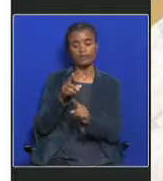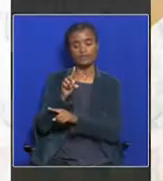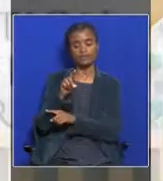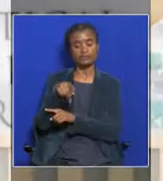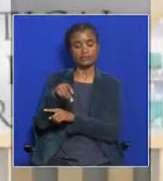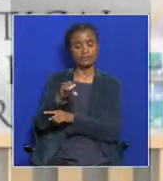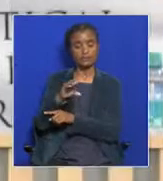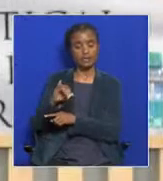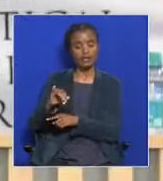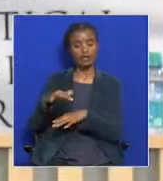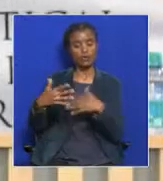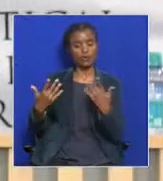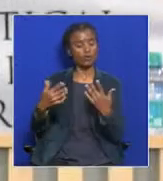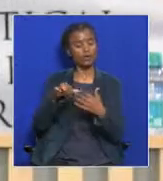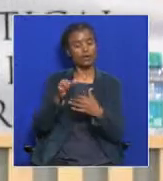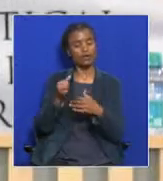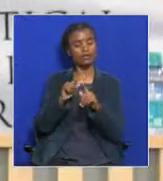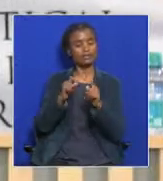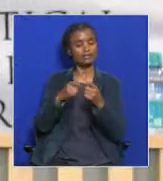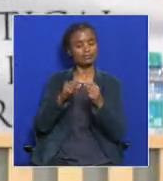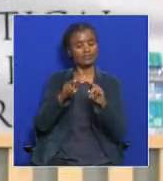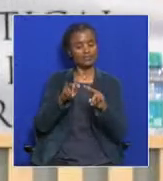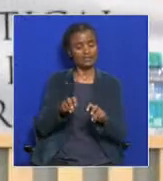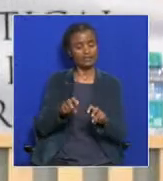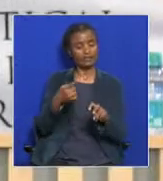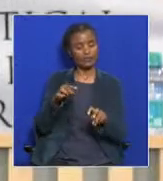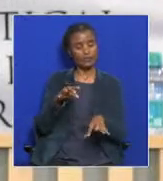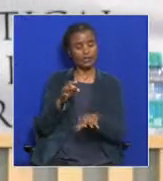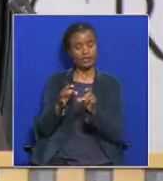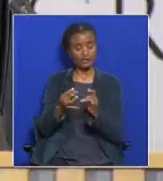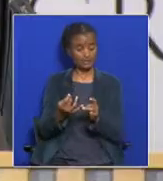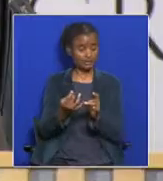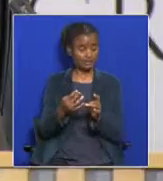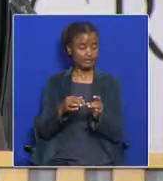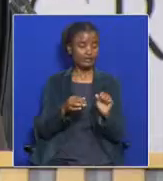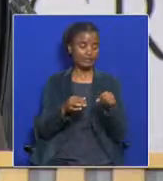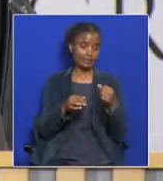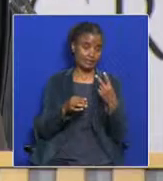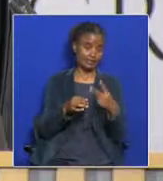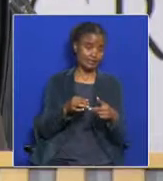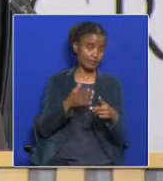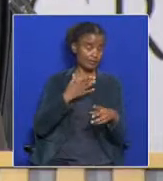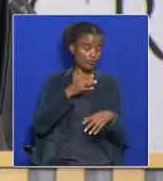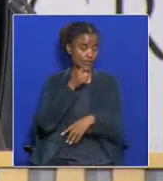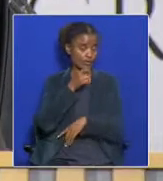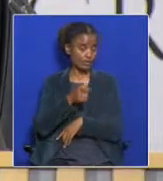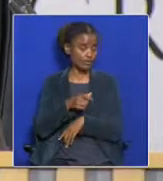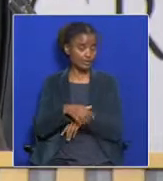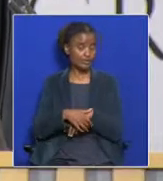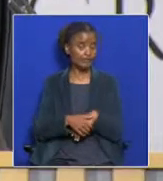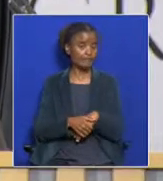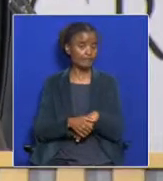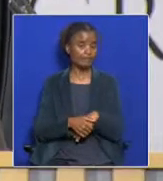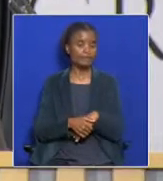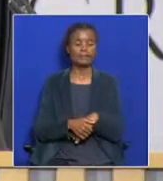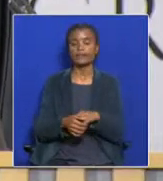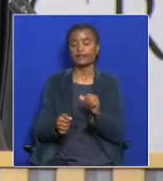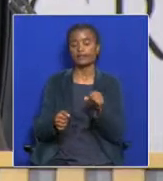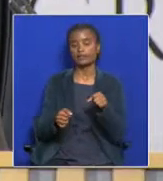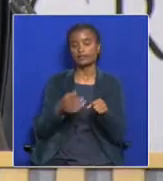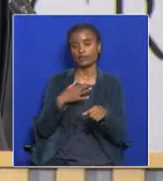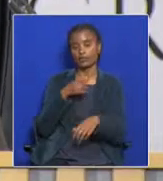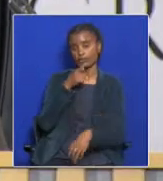analysis. Yes, I see. Would you that. like to comment on that? I would like to comment, Please Commissioner. go ahead.